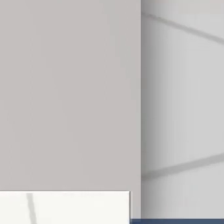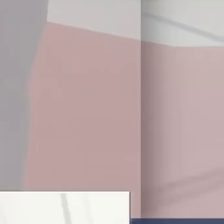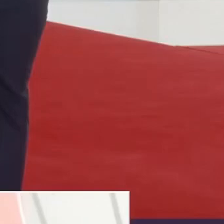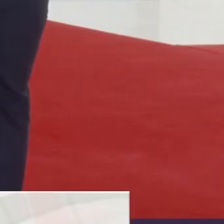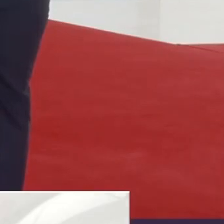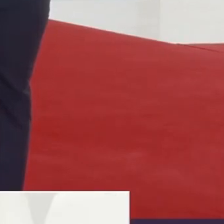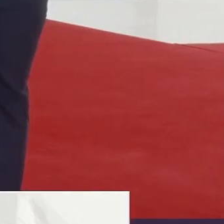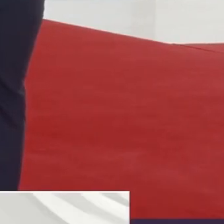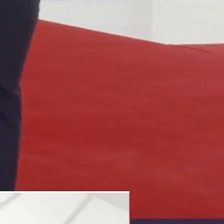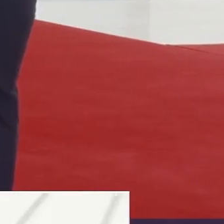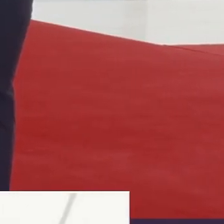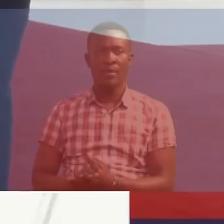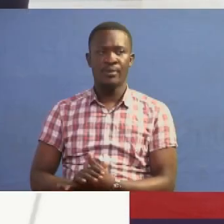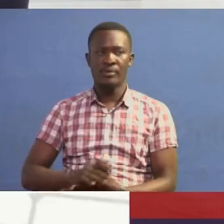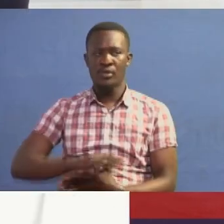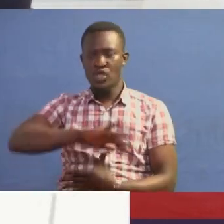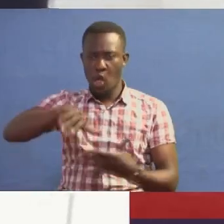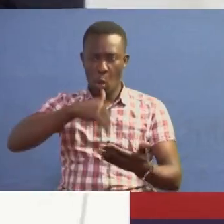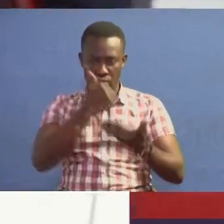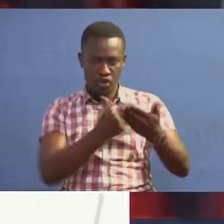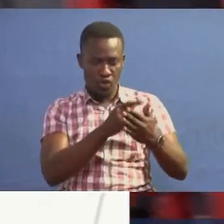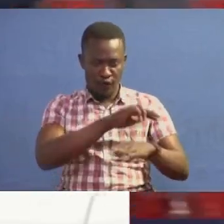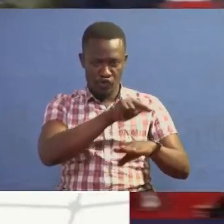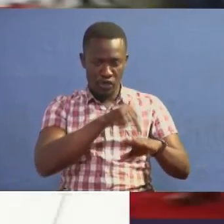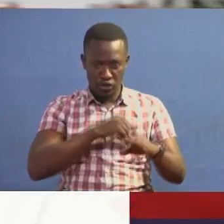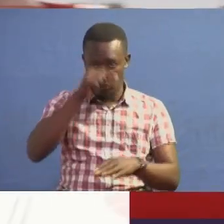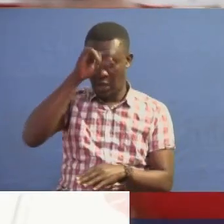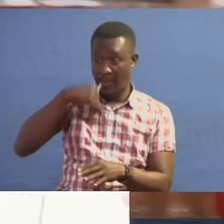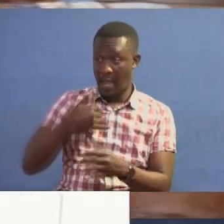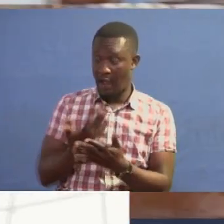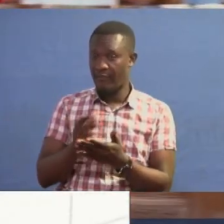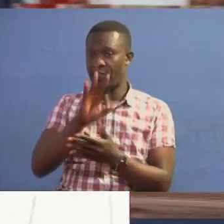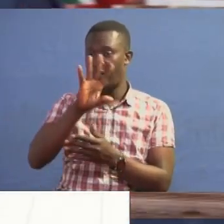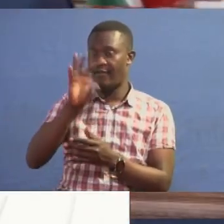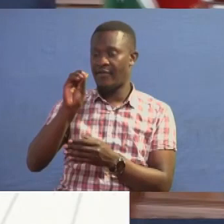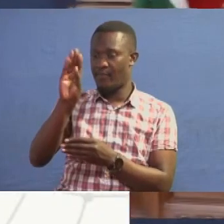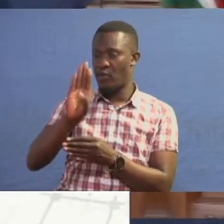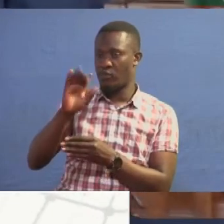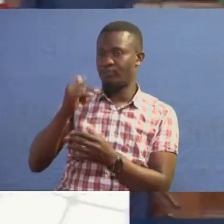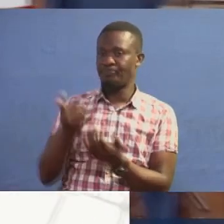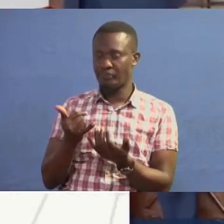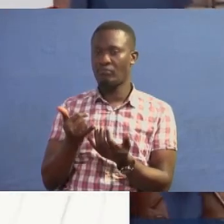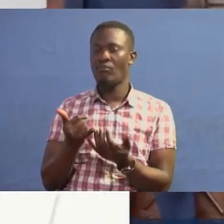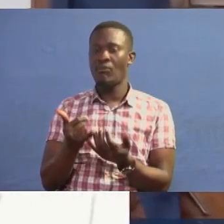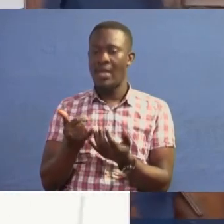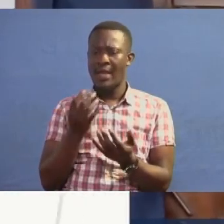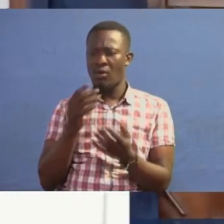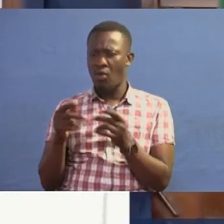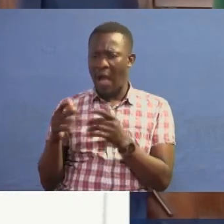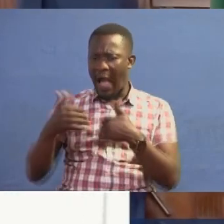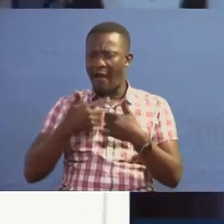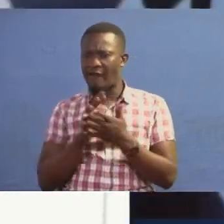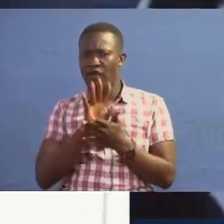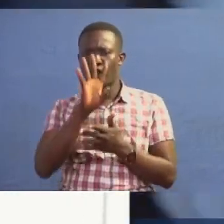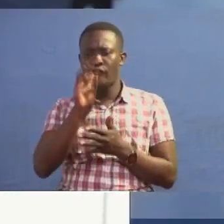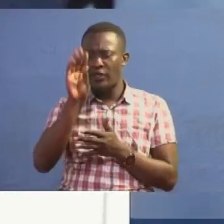education loans. The total reduction for the national government stands at 145.7 billion Kenya shillings, consisting of 40 billion